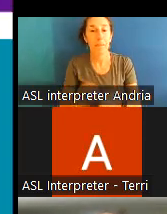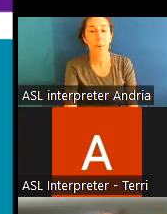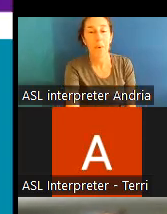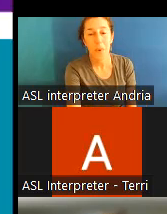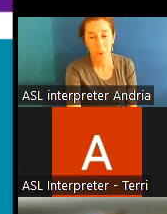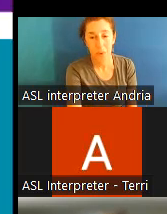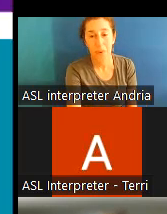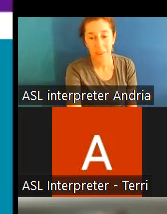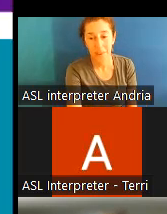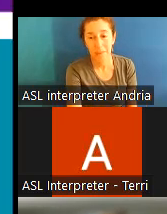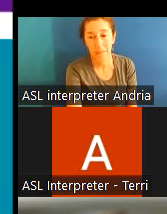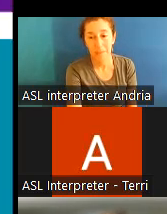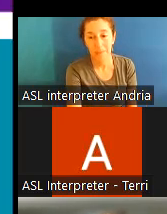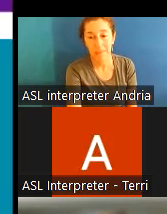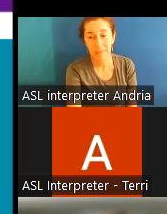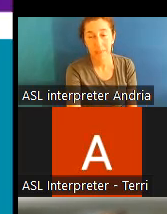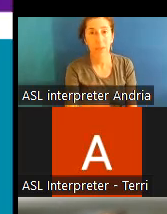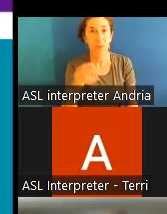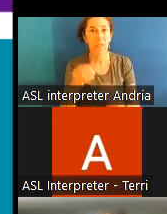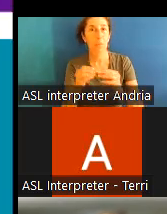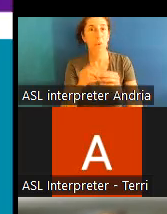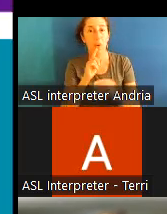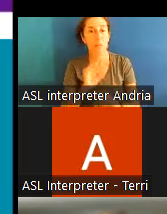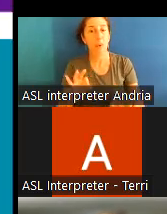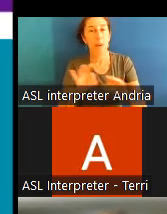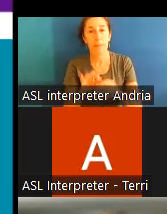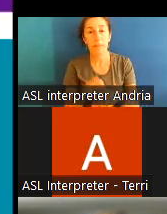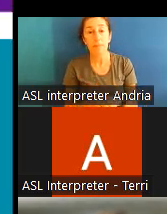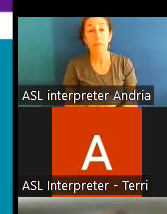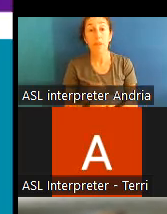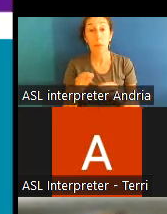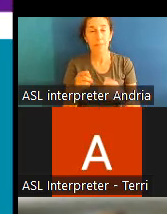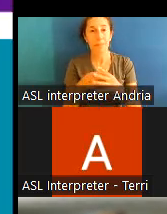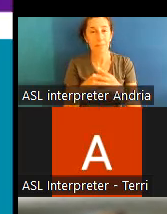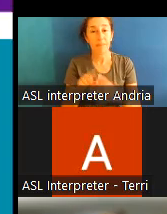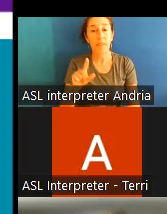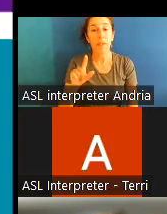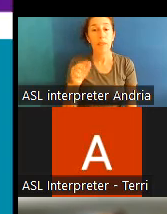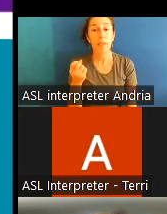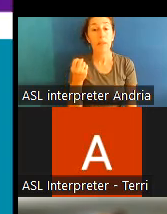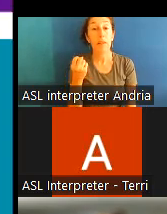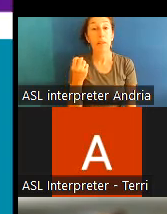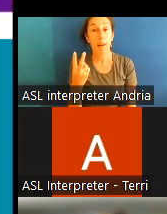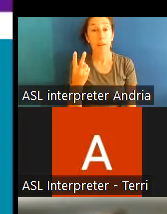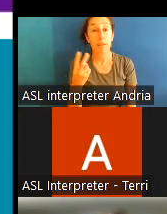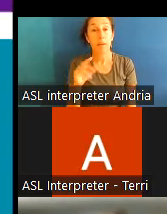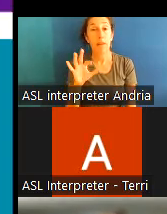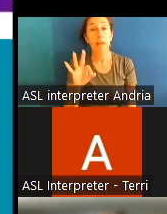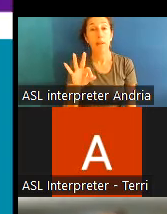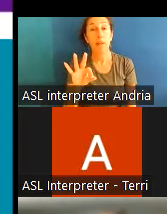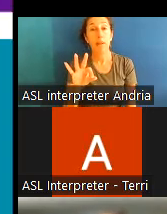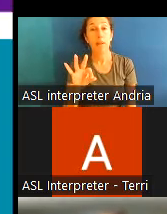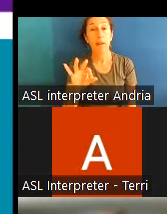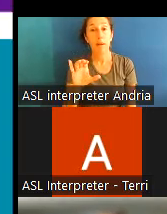them. So 5 years ago, September 12th, 2019, there were 976 total